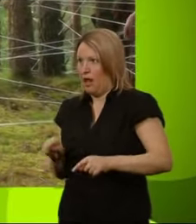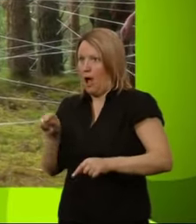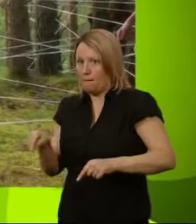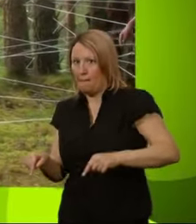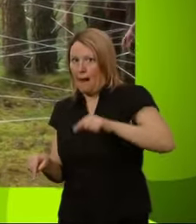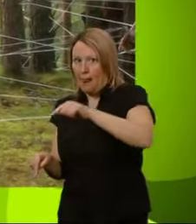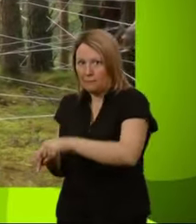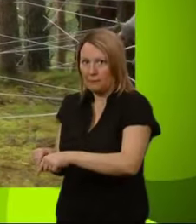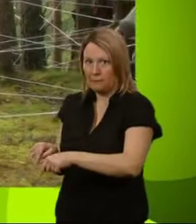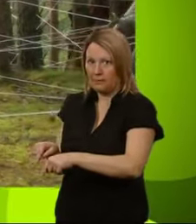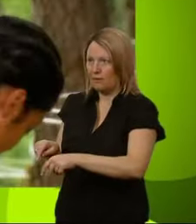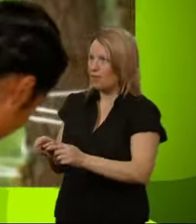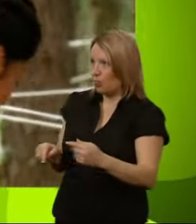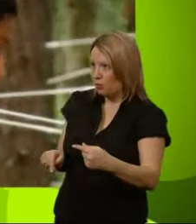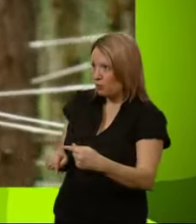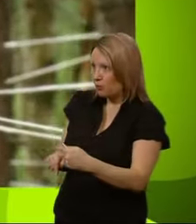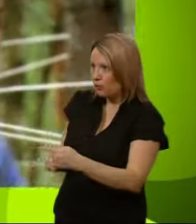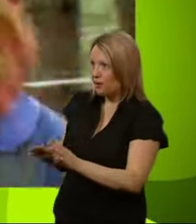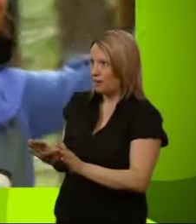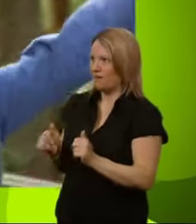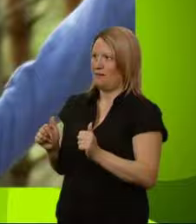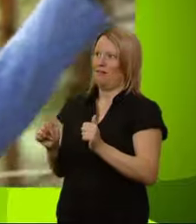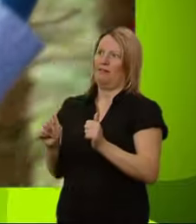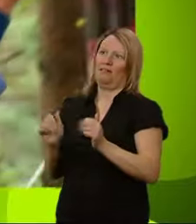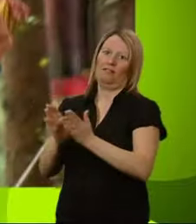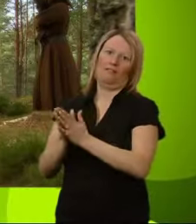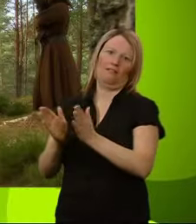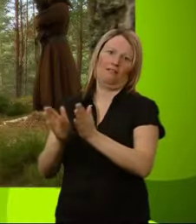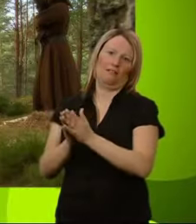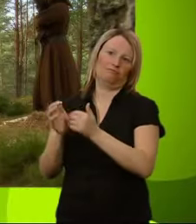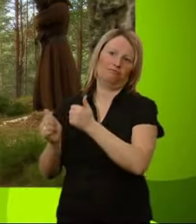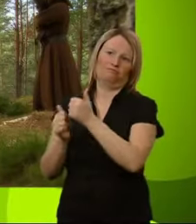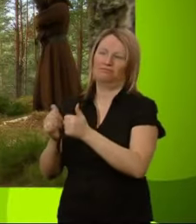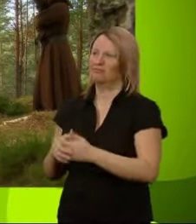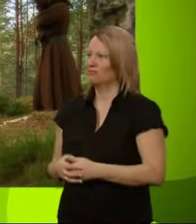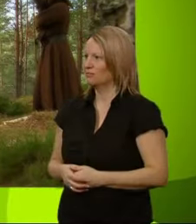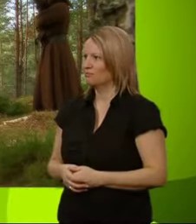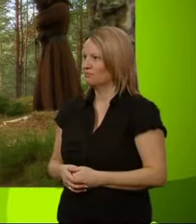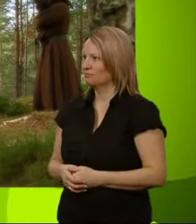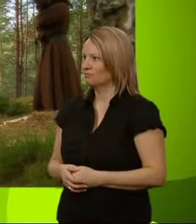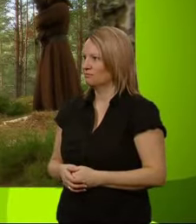there. Then, go on. Well done, Javmi. Congratulations, Javmi.